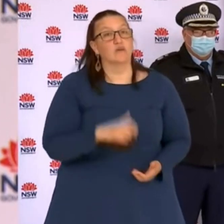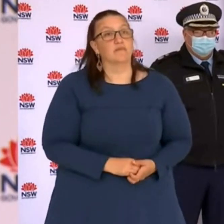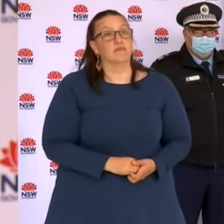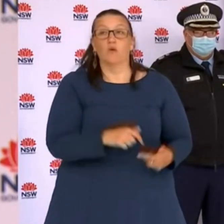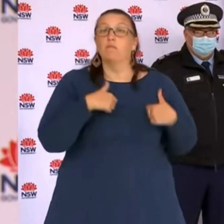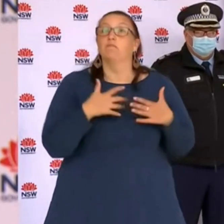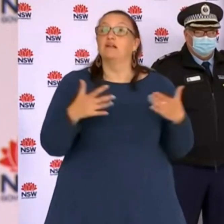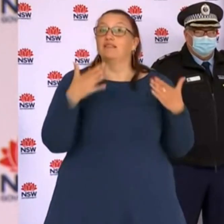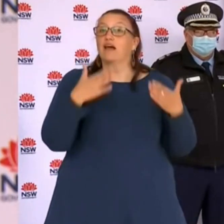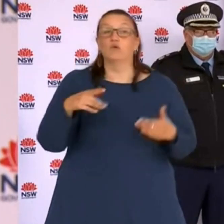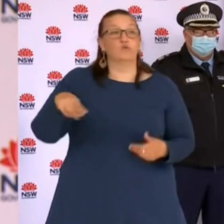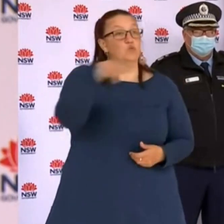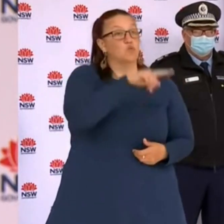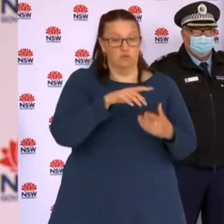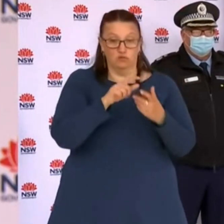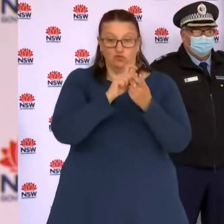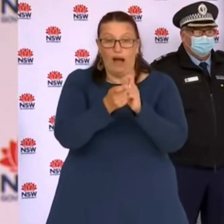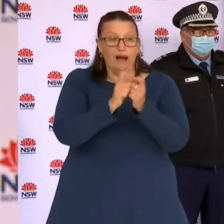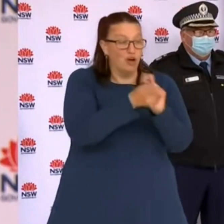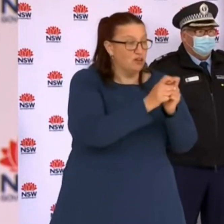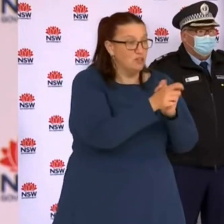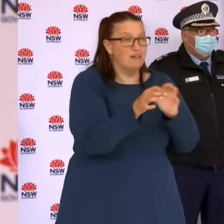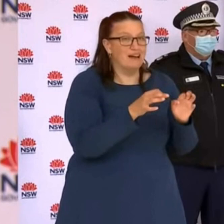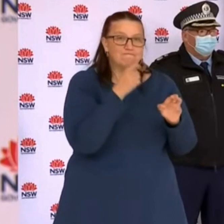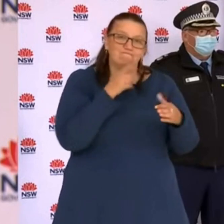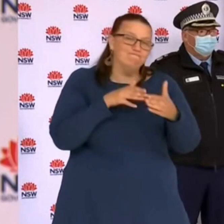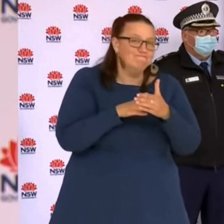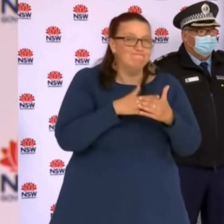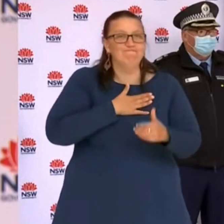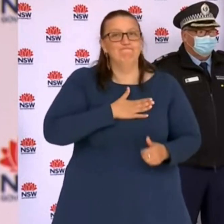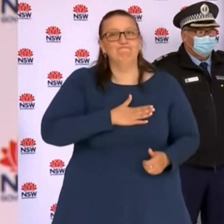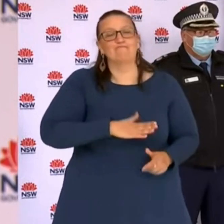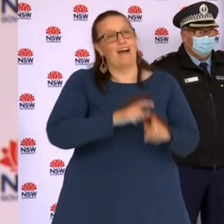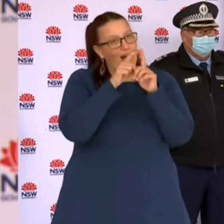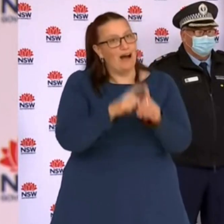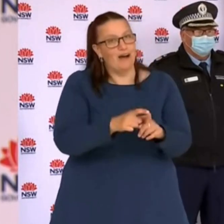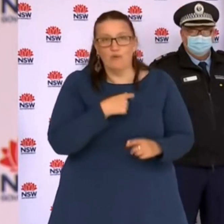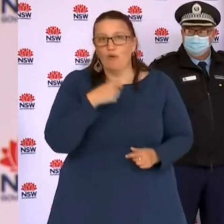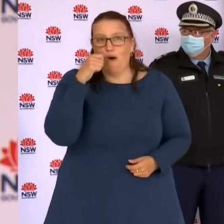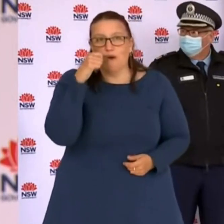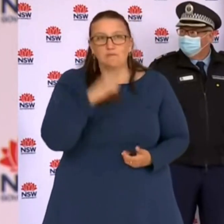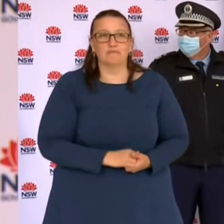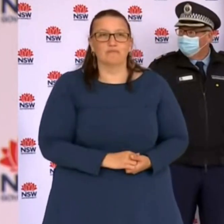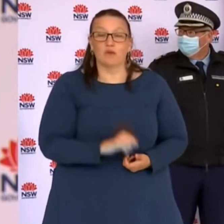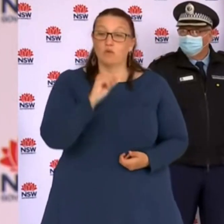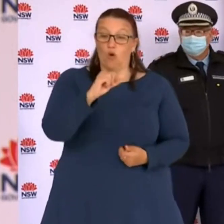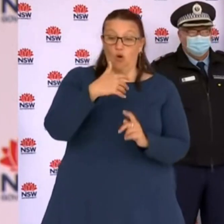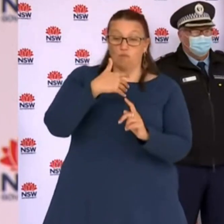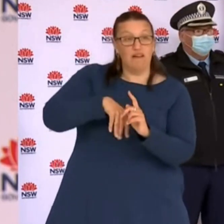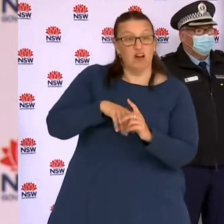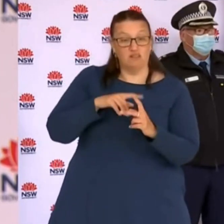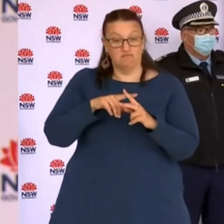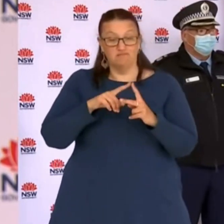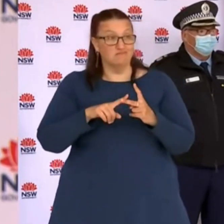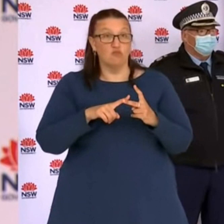extent, are going through a difficult time at the moment. It doesn't matter what walk of life you're from, what your background or your